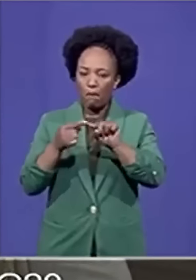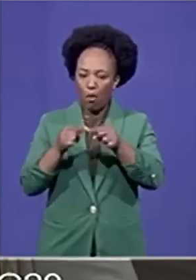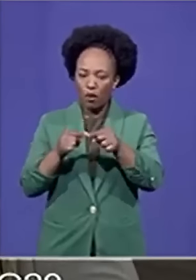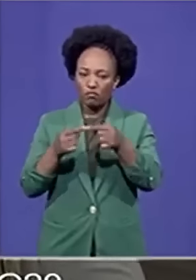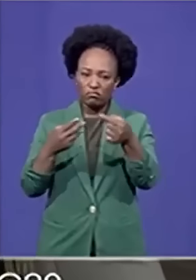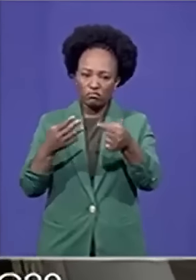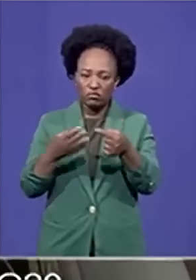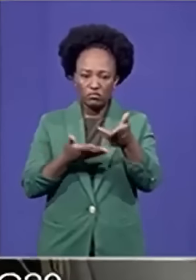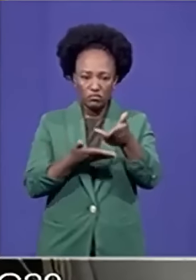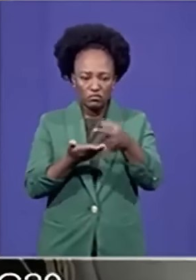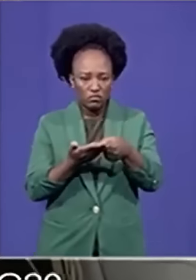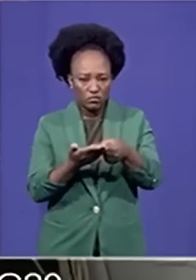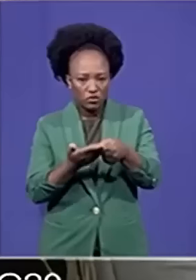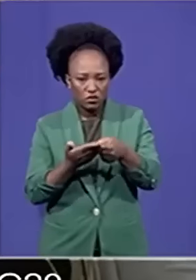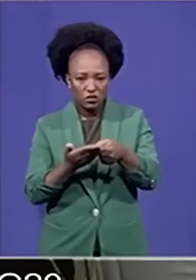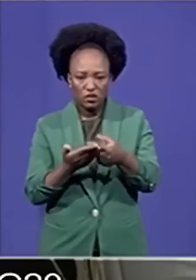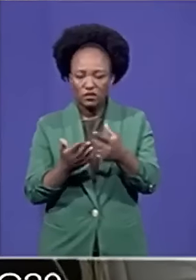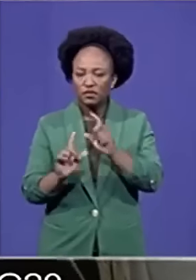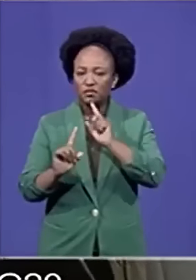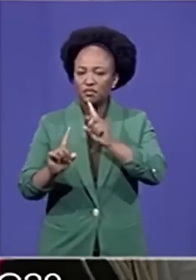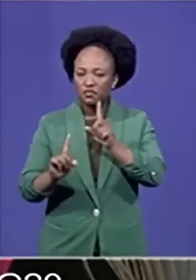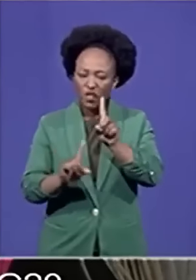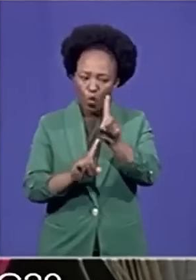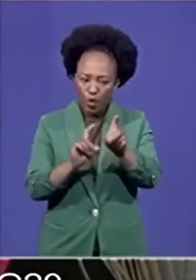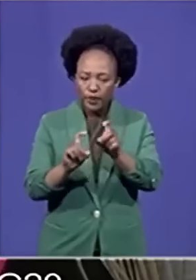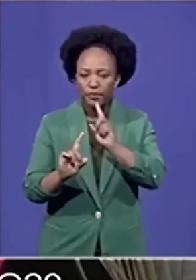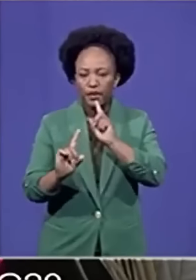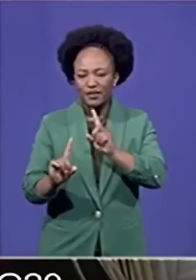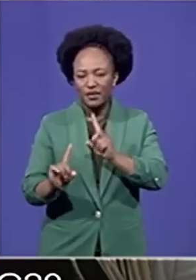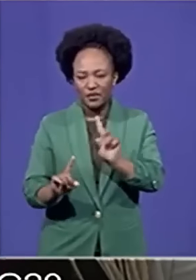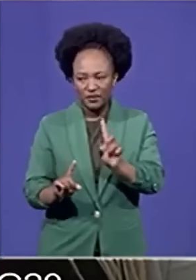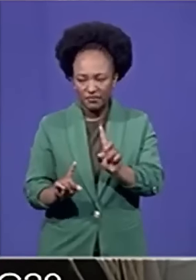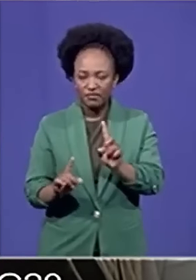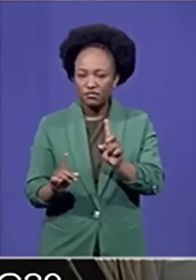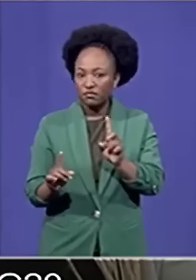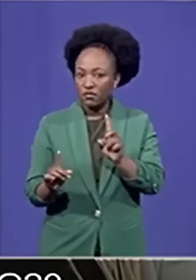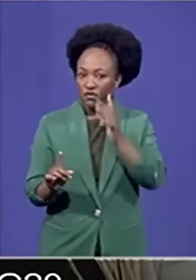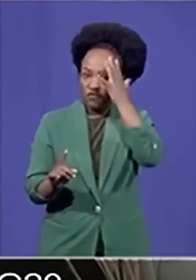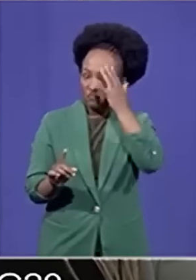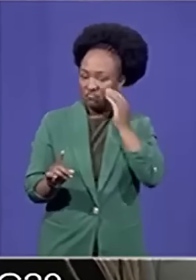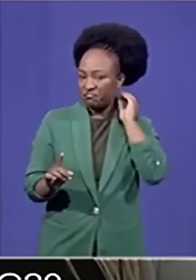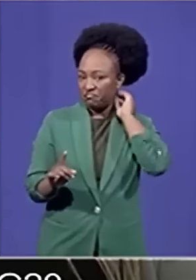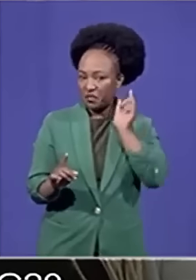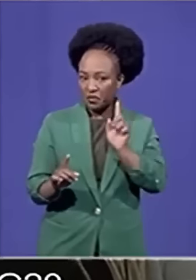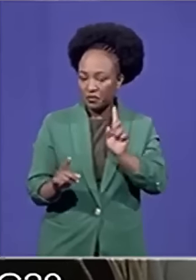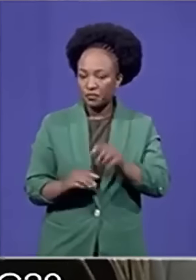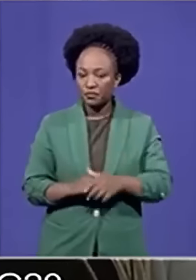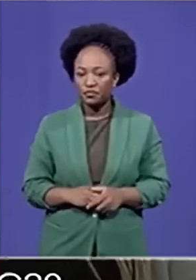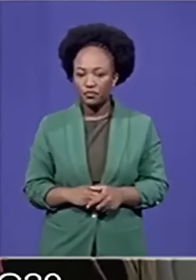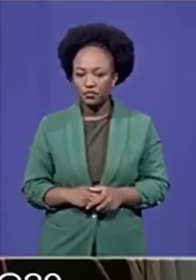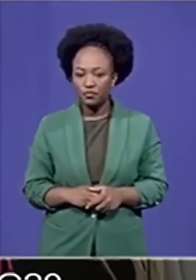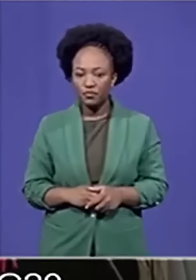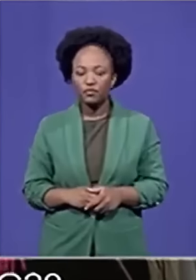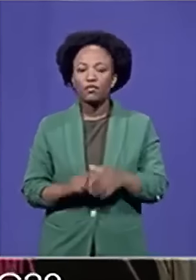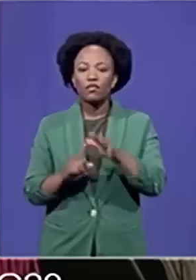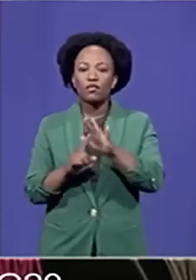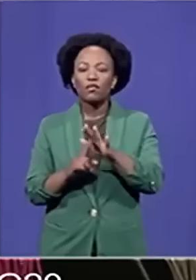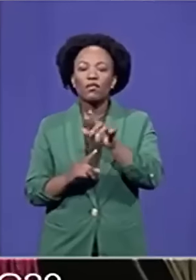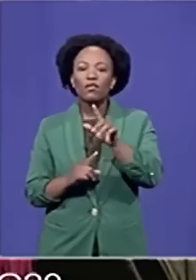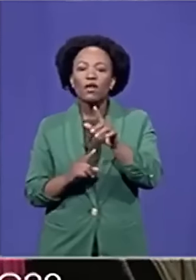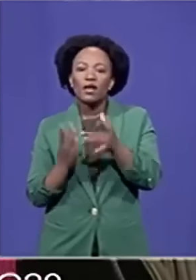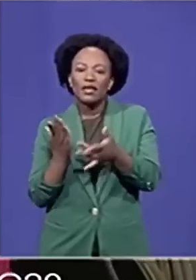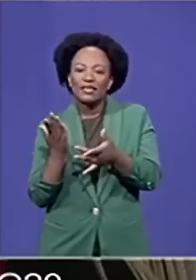tshohlwa ebile e tla ba ho tla ba le dikarabo dipotso le dikarabo tse ileng hore re tlameha ho dinka ha seboka se fela so dintho tse kang digital inclusion ke